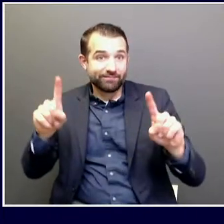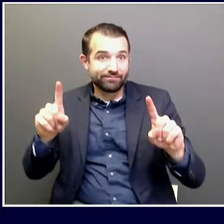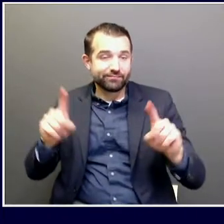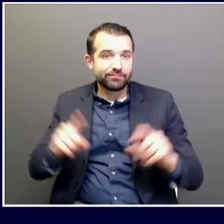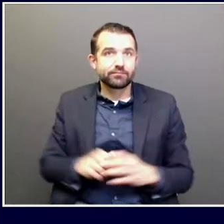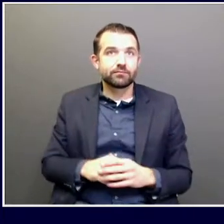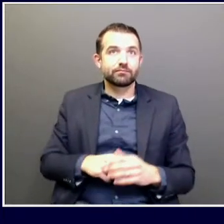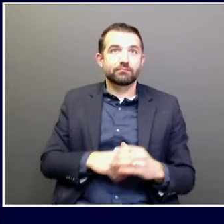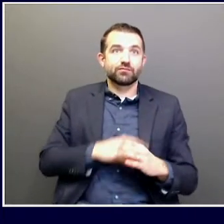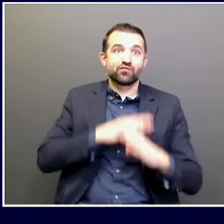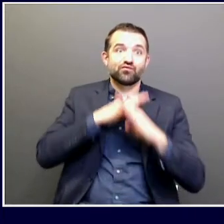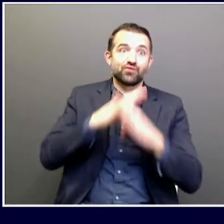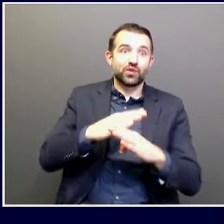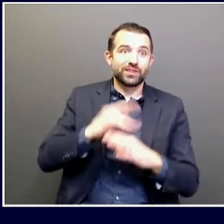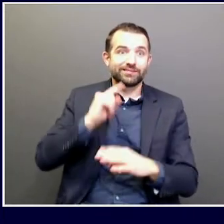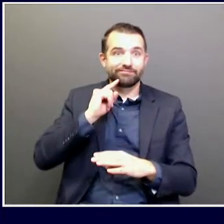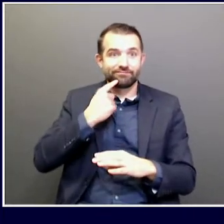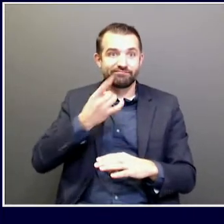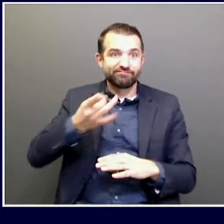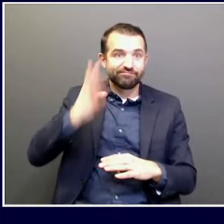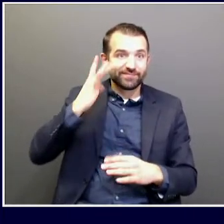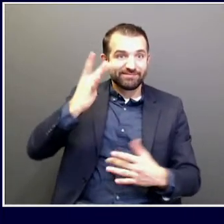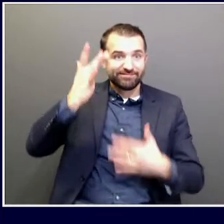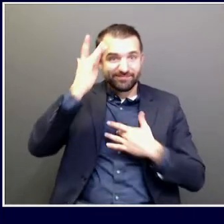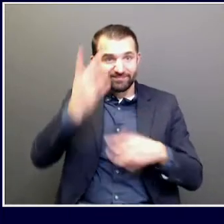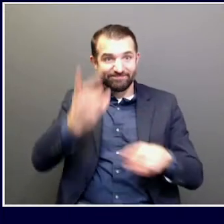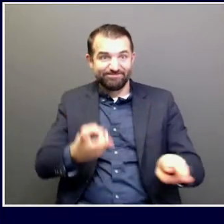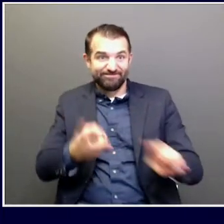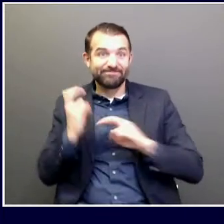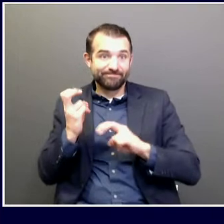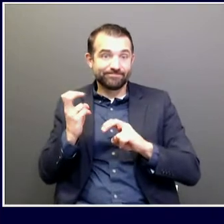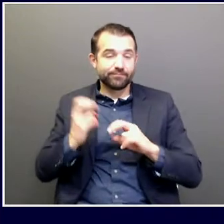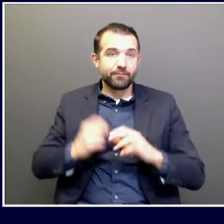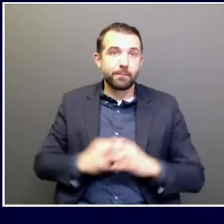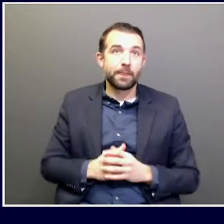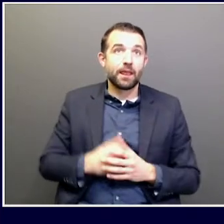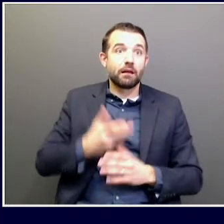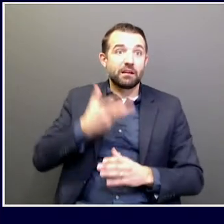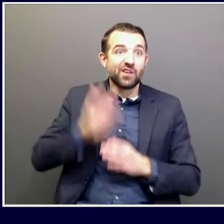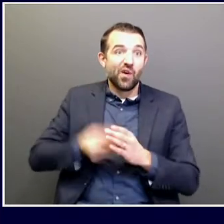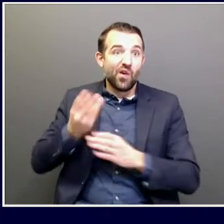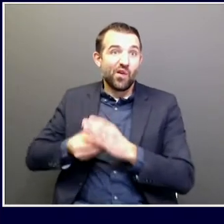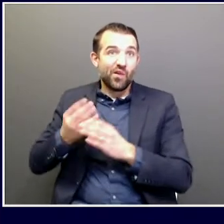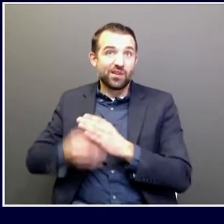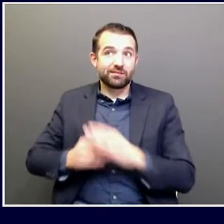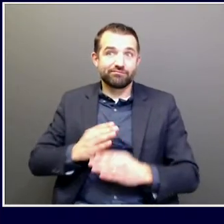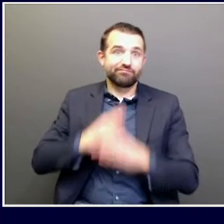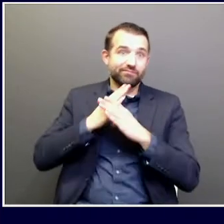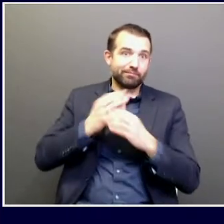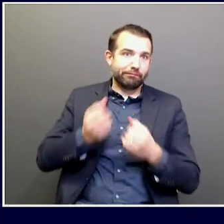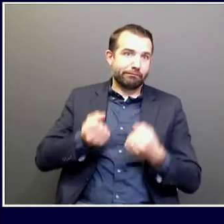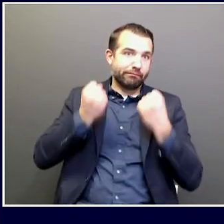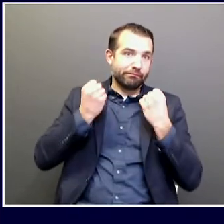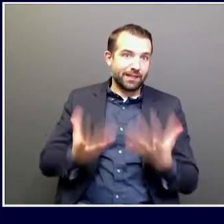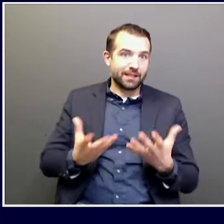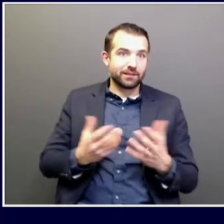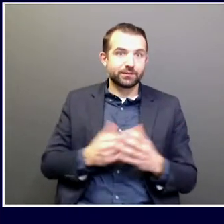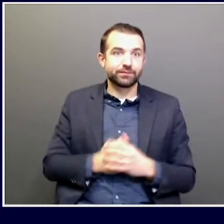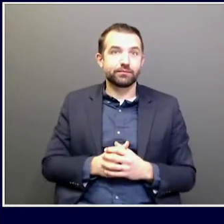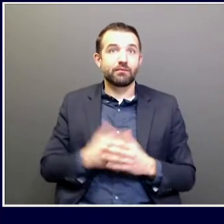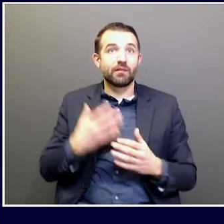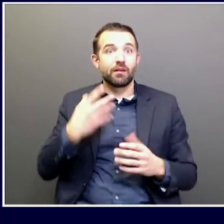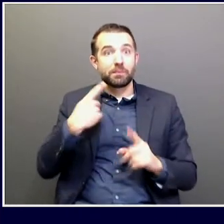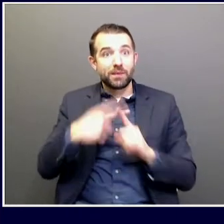serious illness and help avert needless deaths. We also are beginning to see new information that the